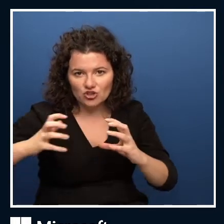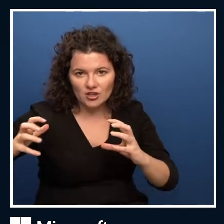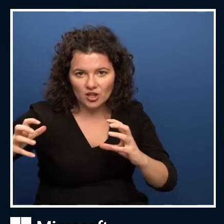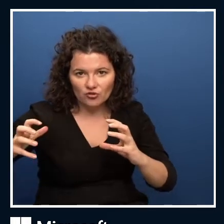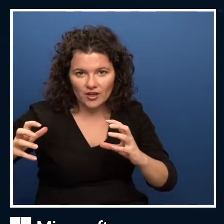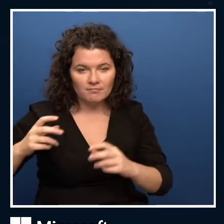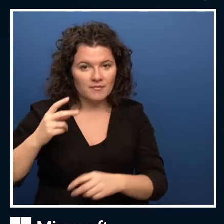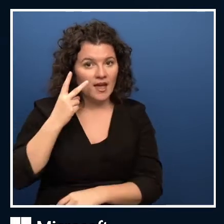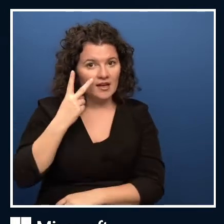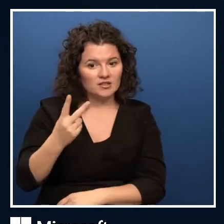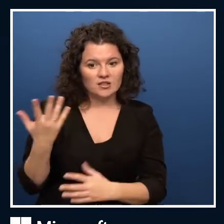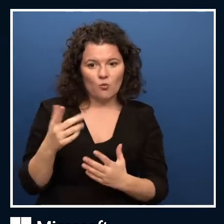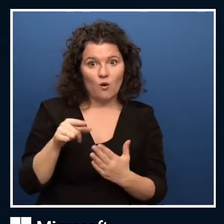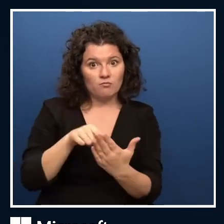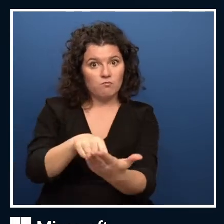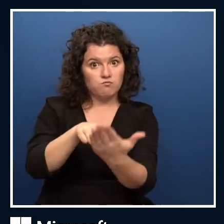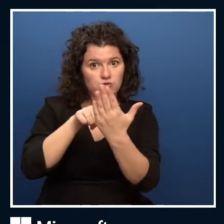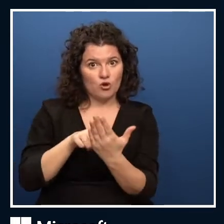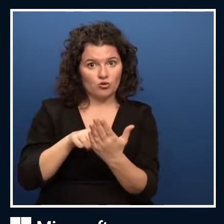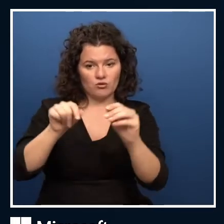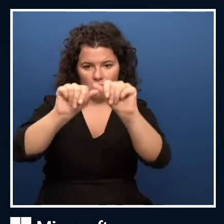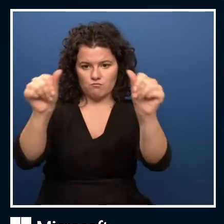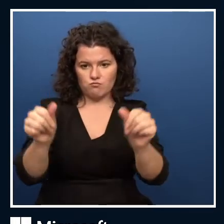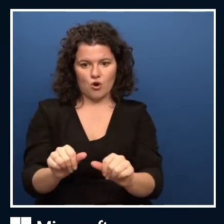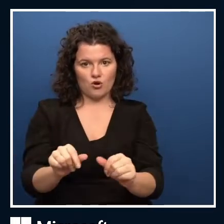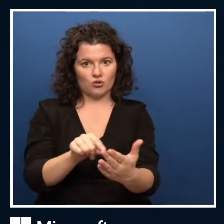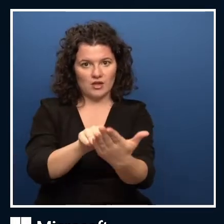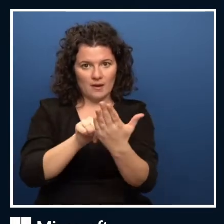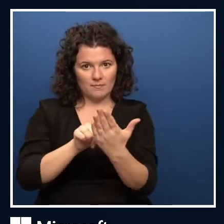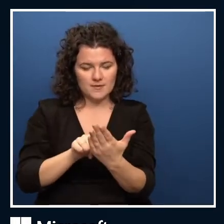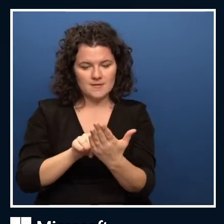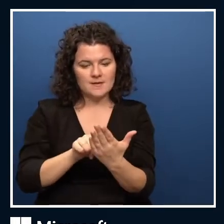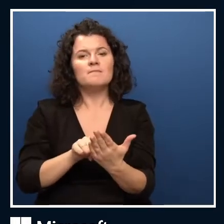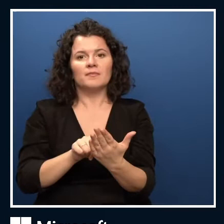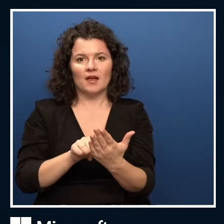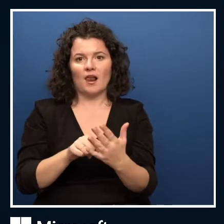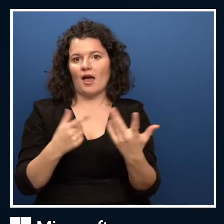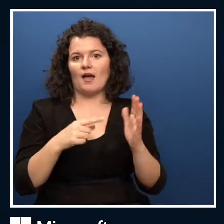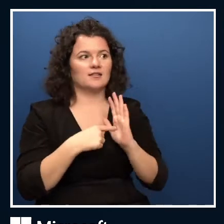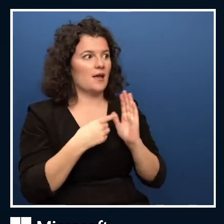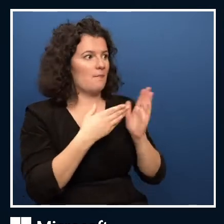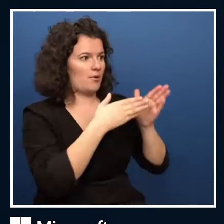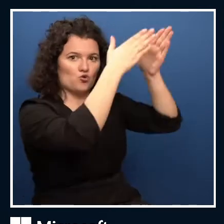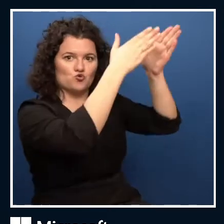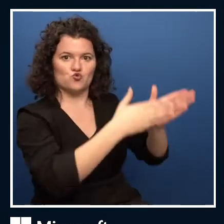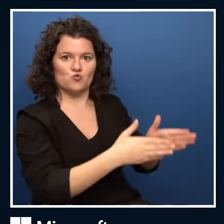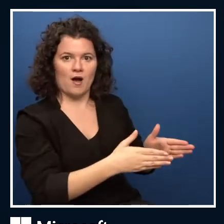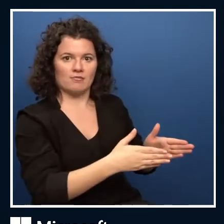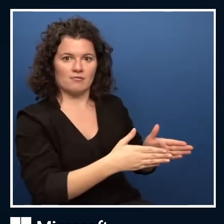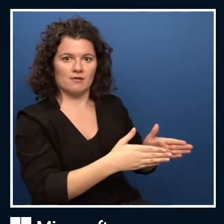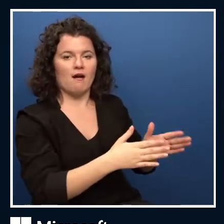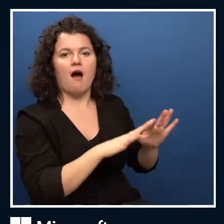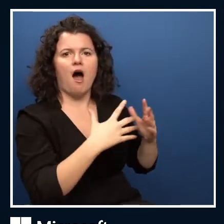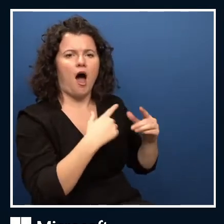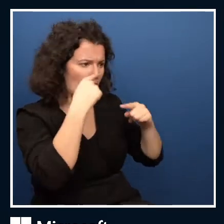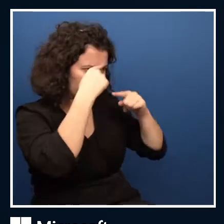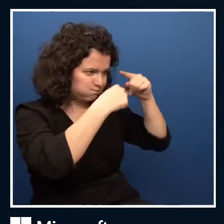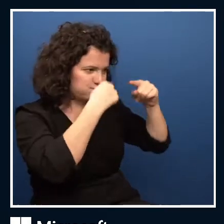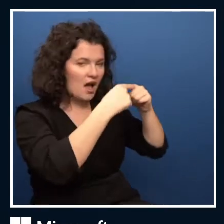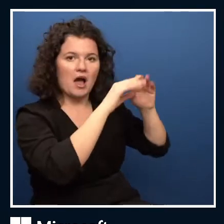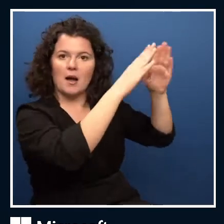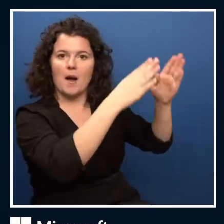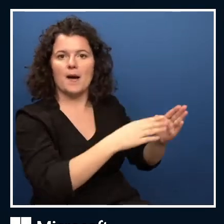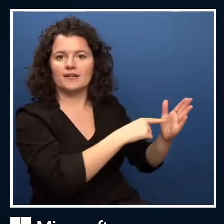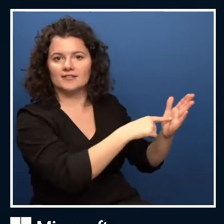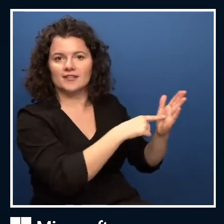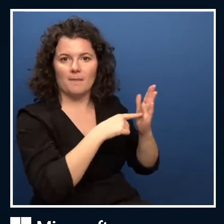is exactly such a prototype, so the first steps, probably